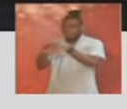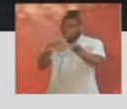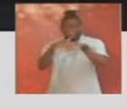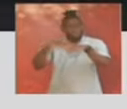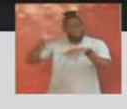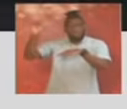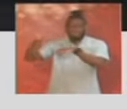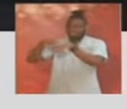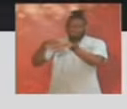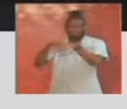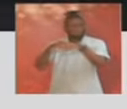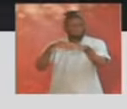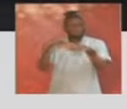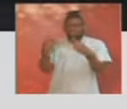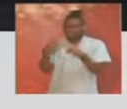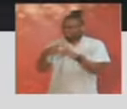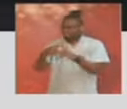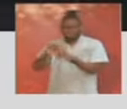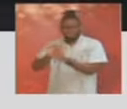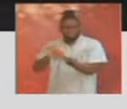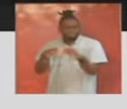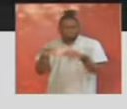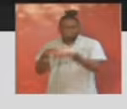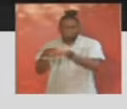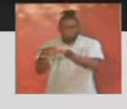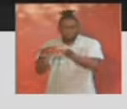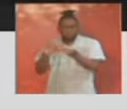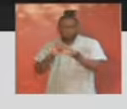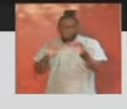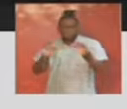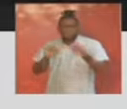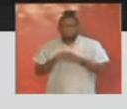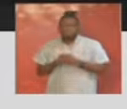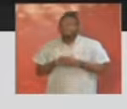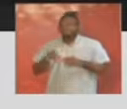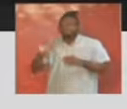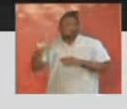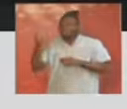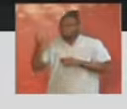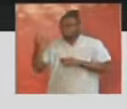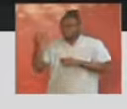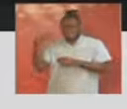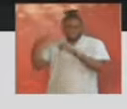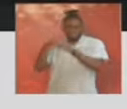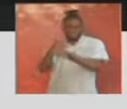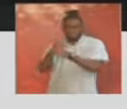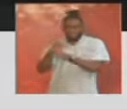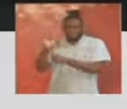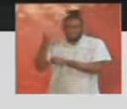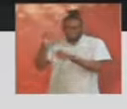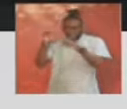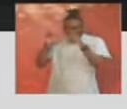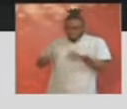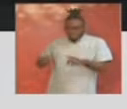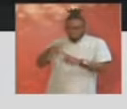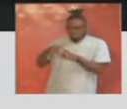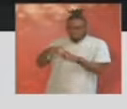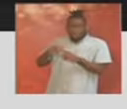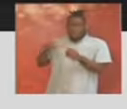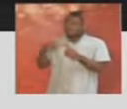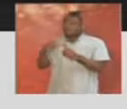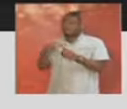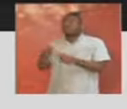from the time we confirmed our first case last year, which would have been on the 21st of March,